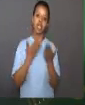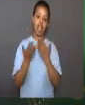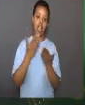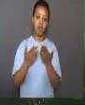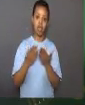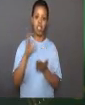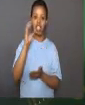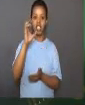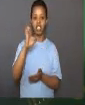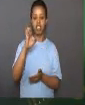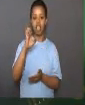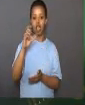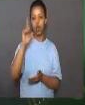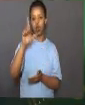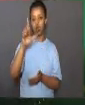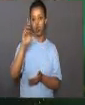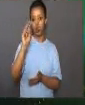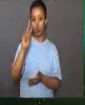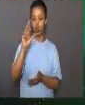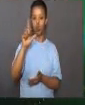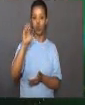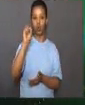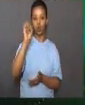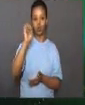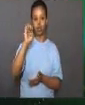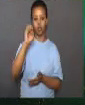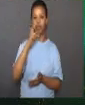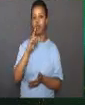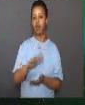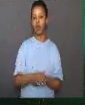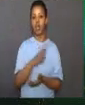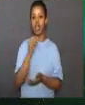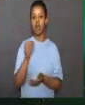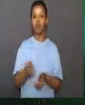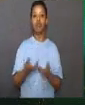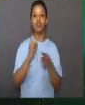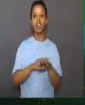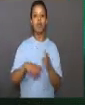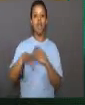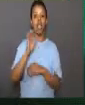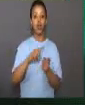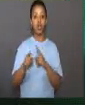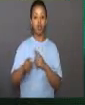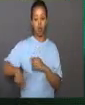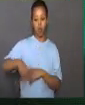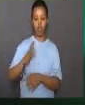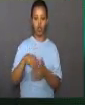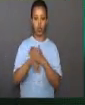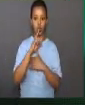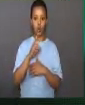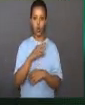Cellulose is found in plants. It is one of the carbohydrates used